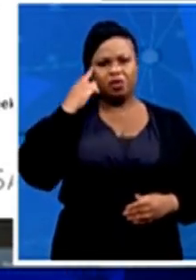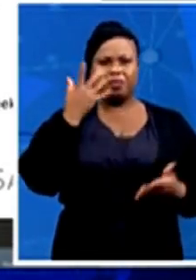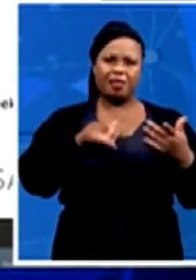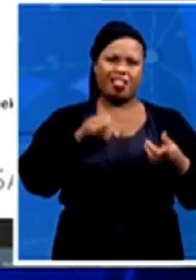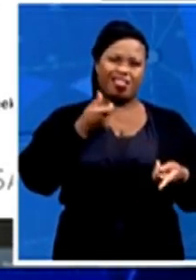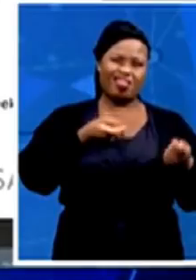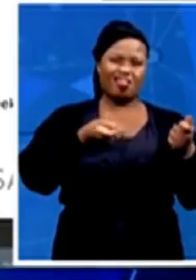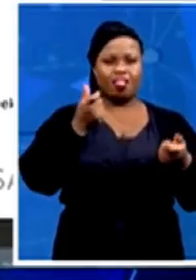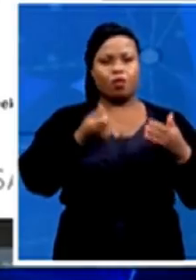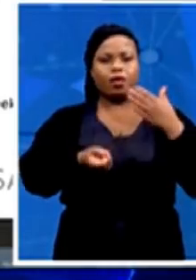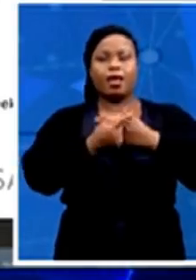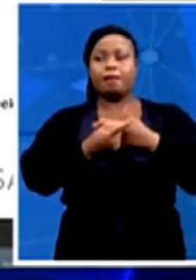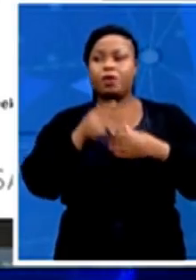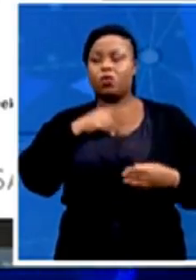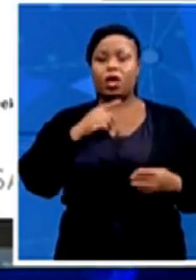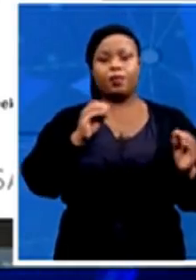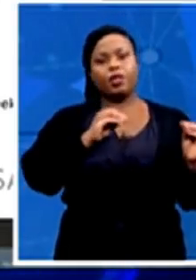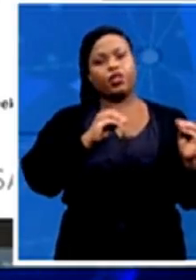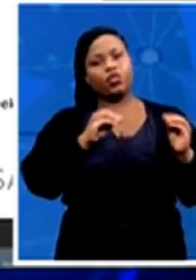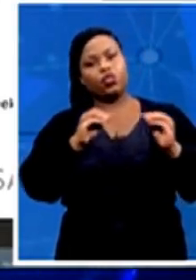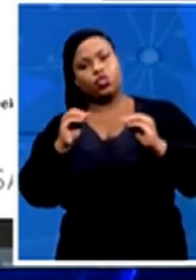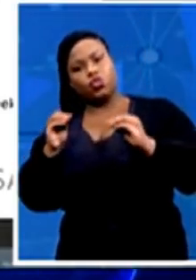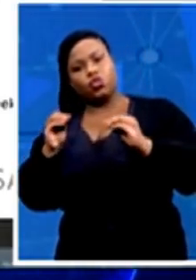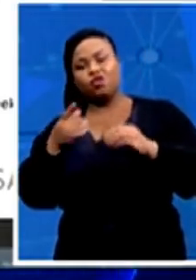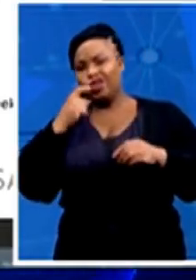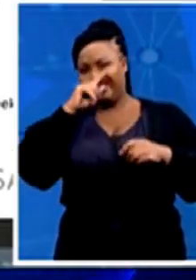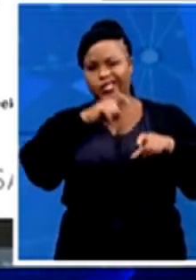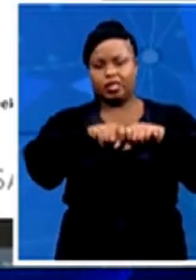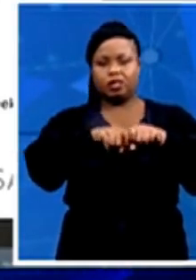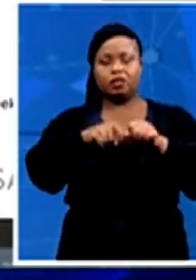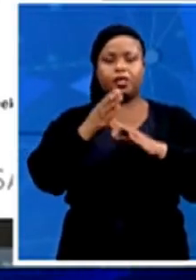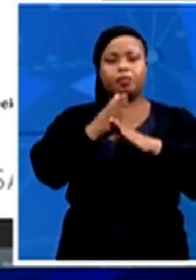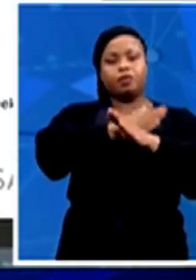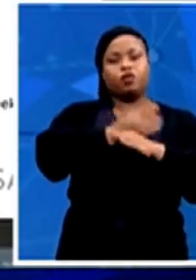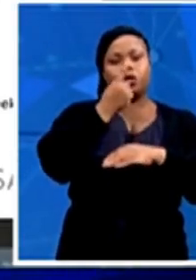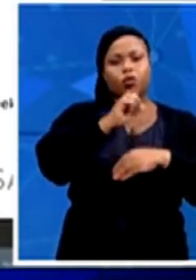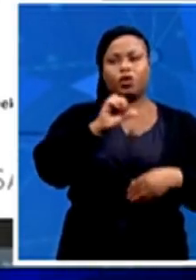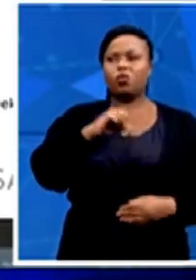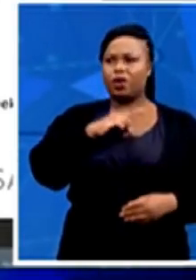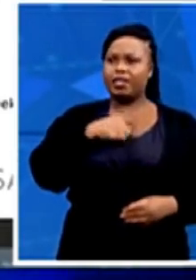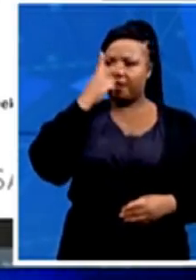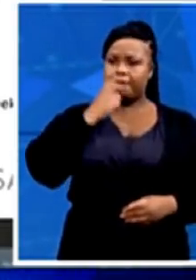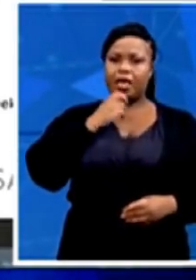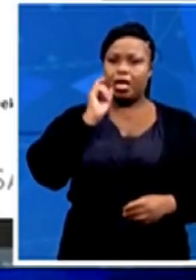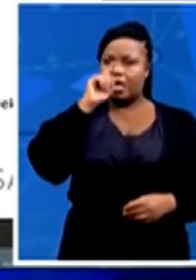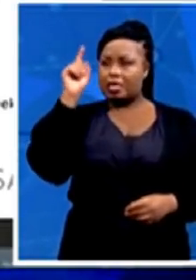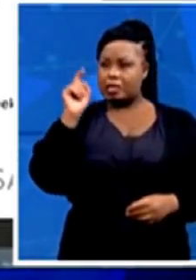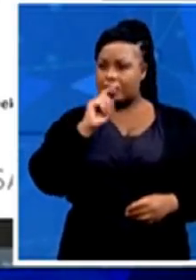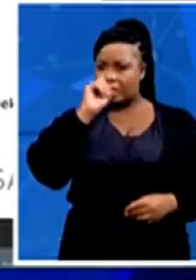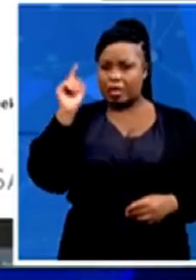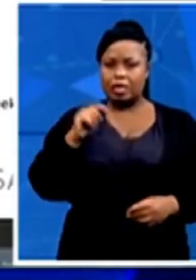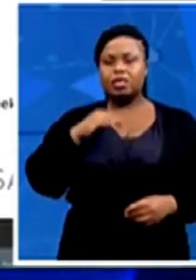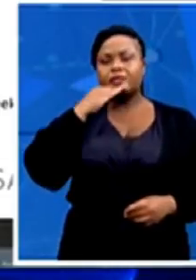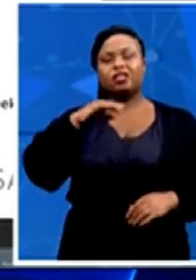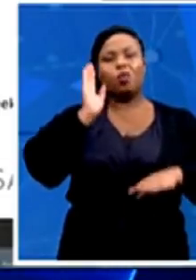testing of the week before. The black dots actually is we had more cases in this past week than was predicted. Therefore, the